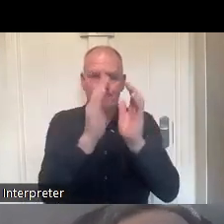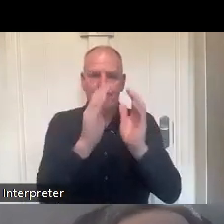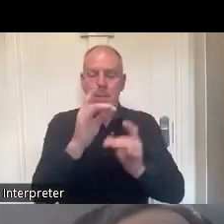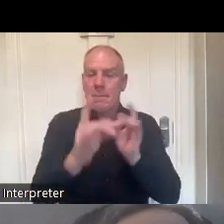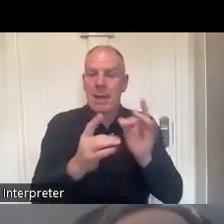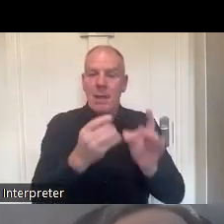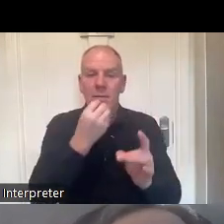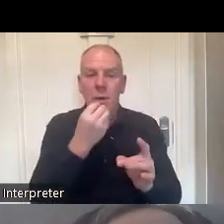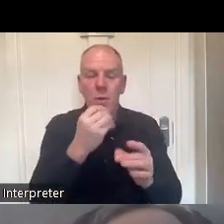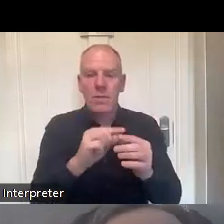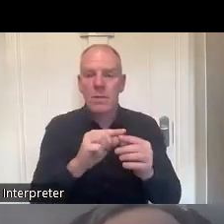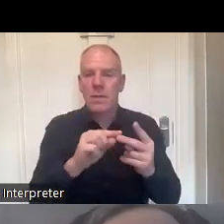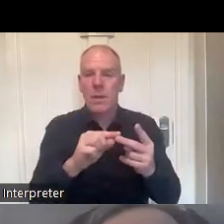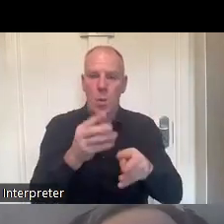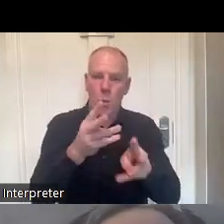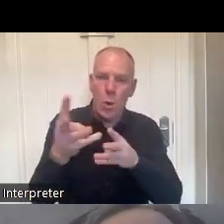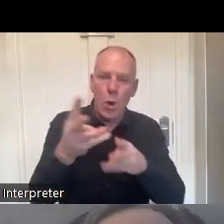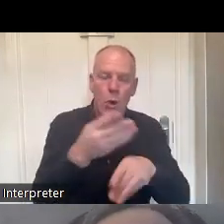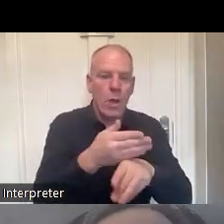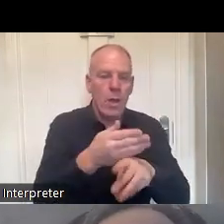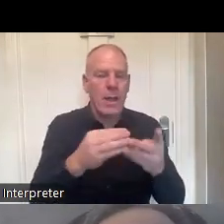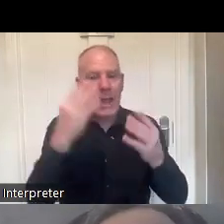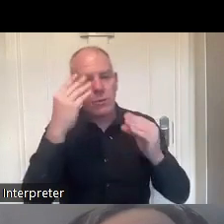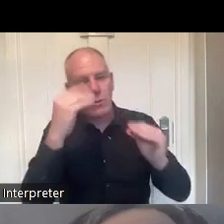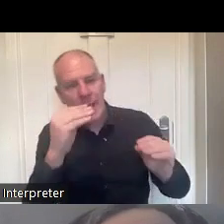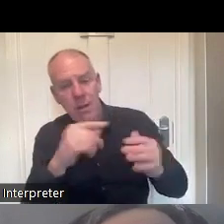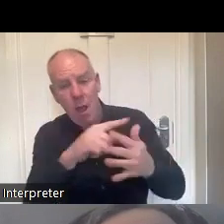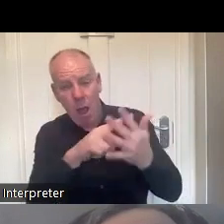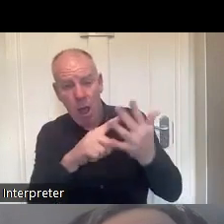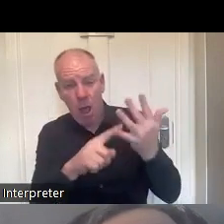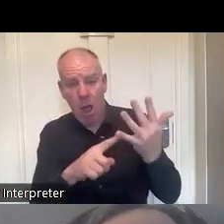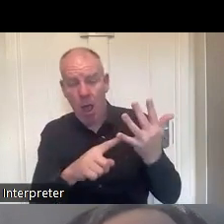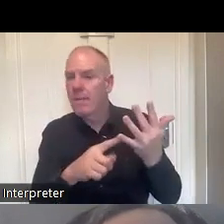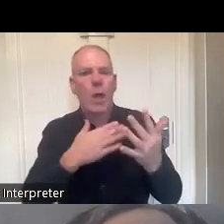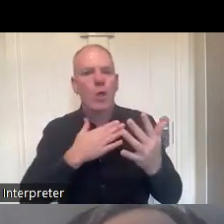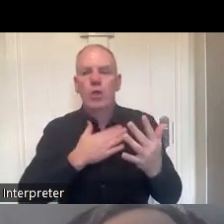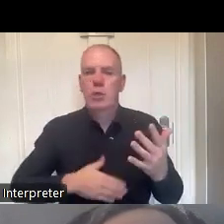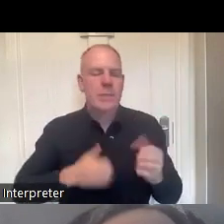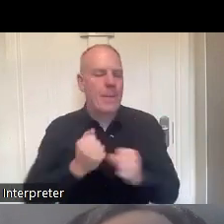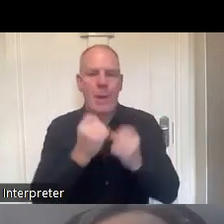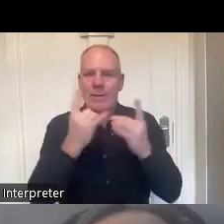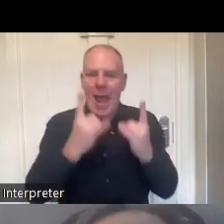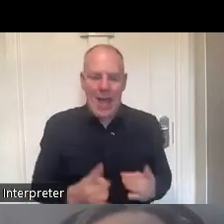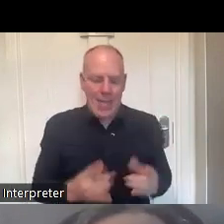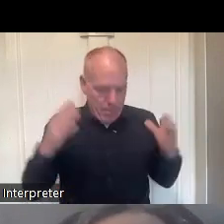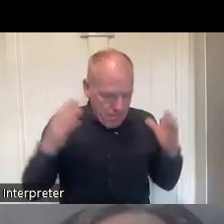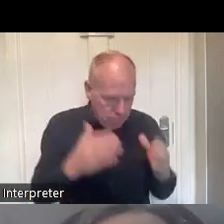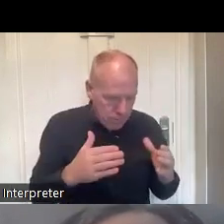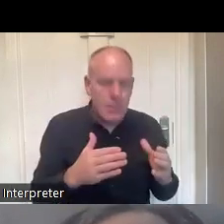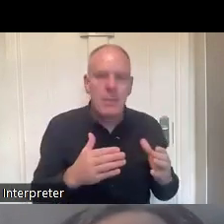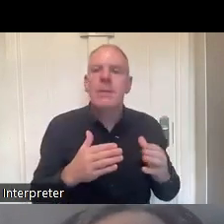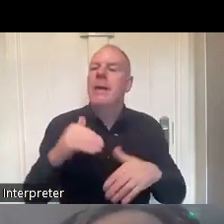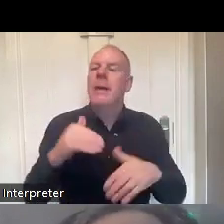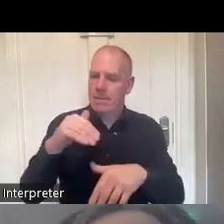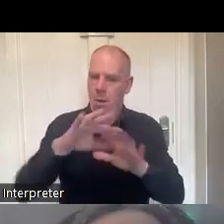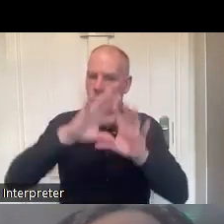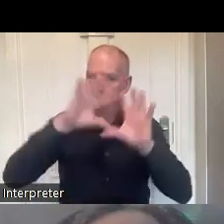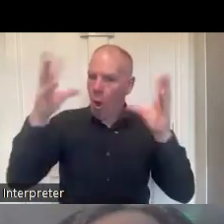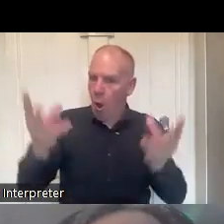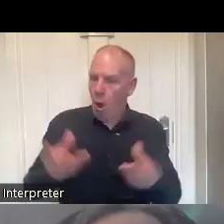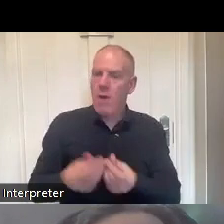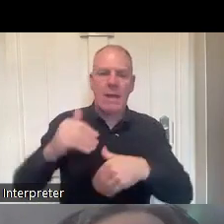production, occupation, education, all of these things beyond the scope of health impact very strongly on health